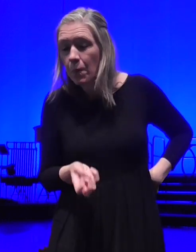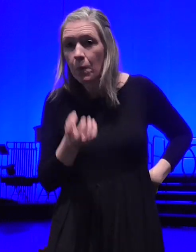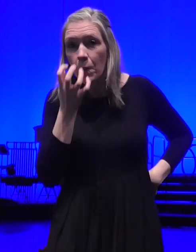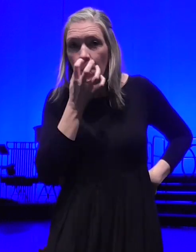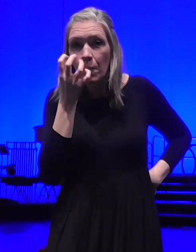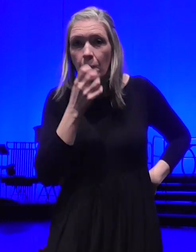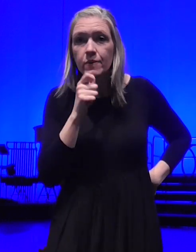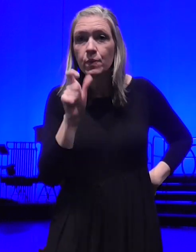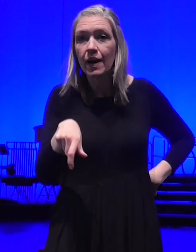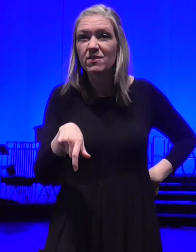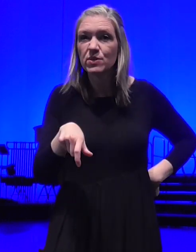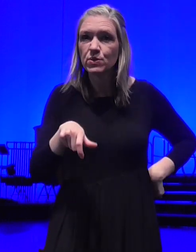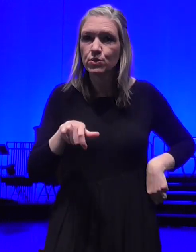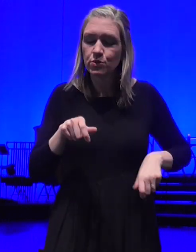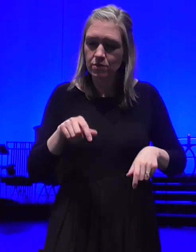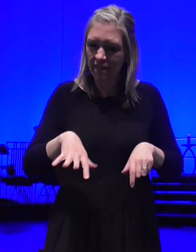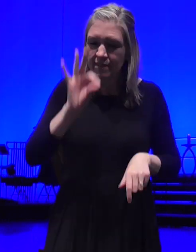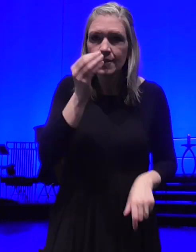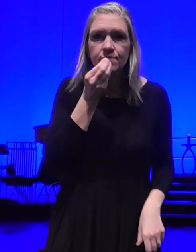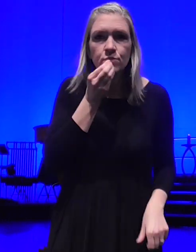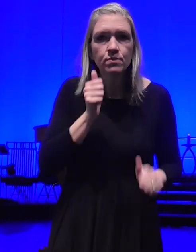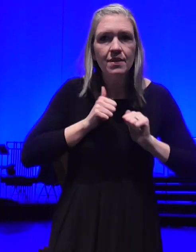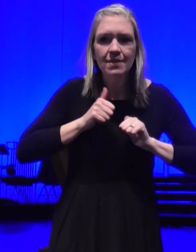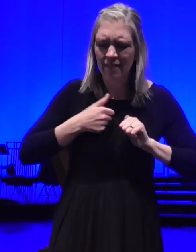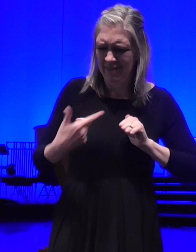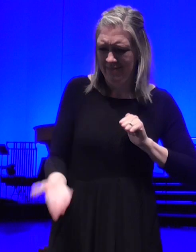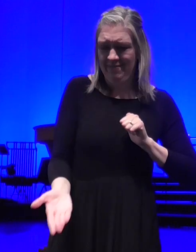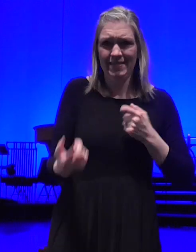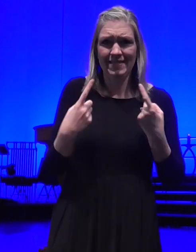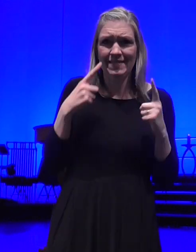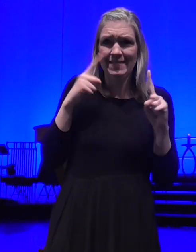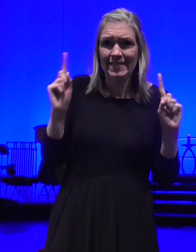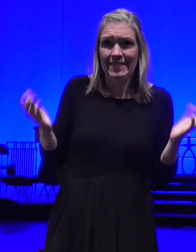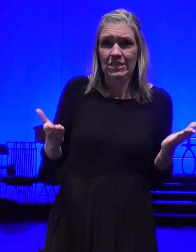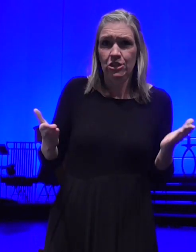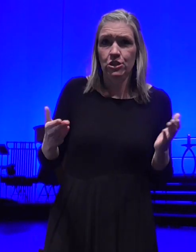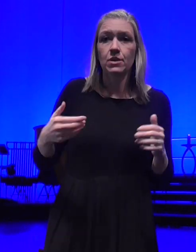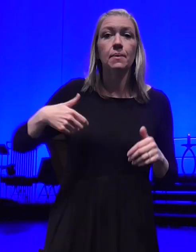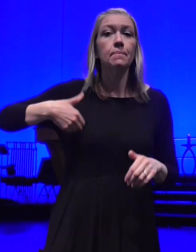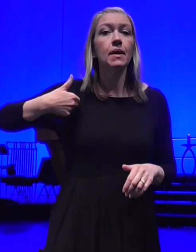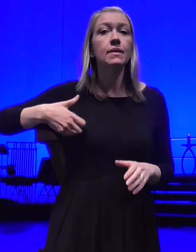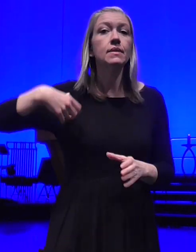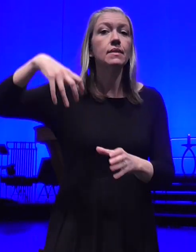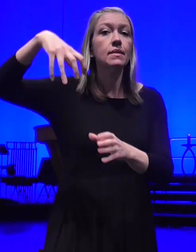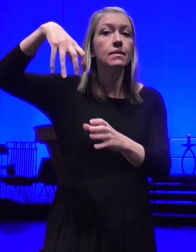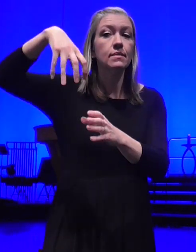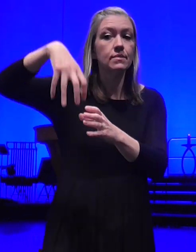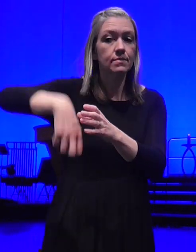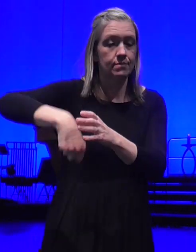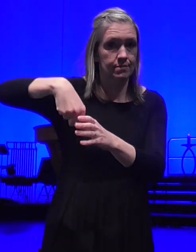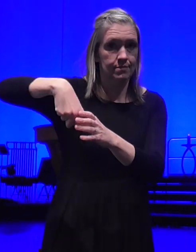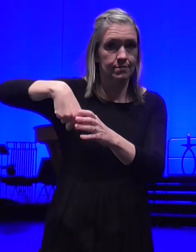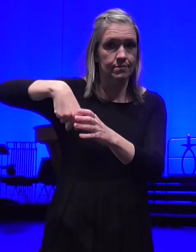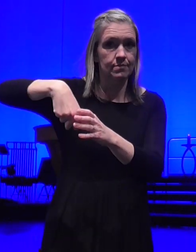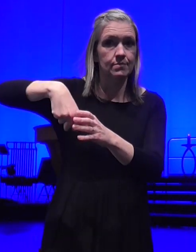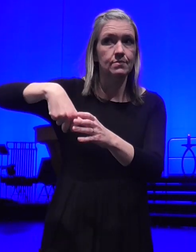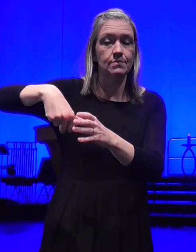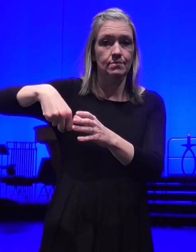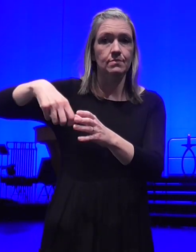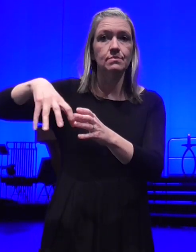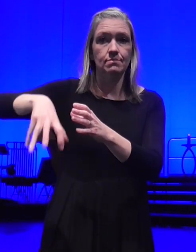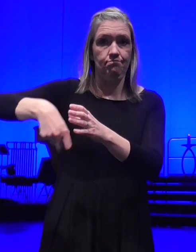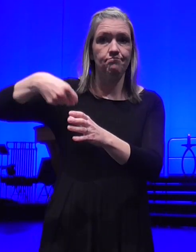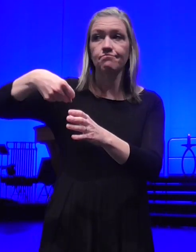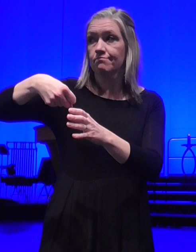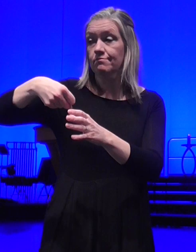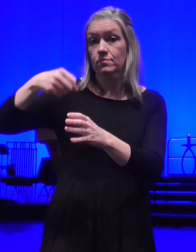I don't have to hunt for food. I hear food right here. Put their hand in the jar, squeezed their